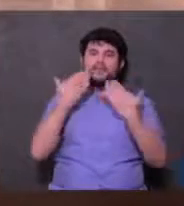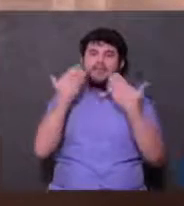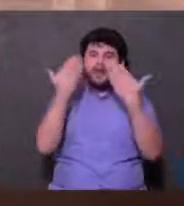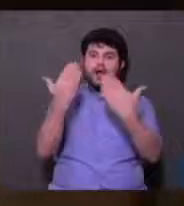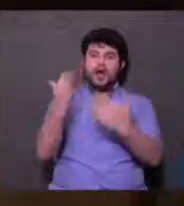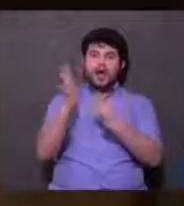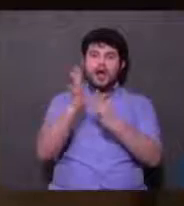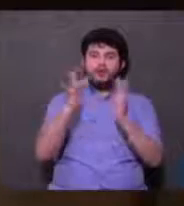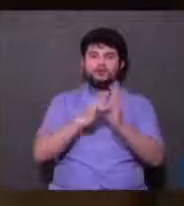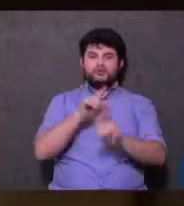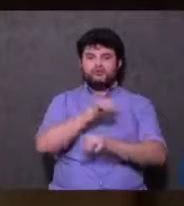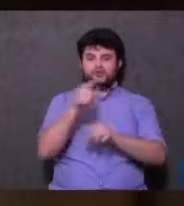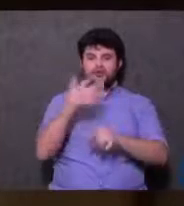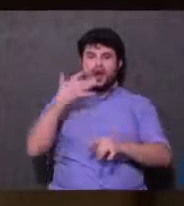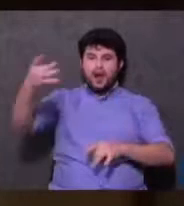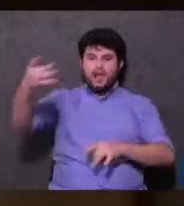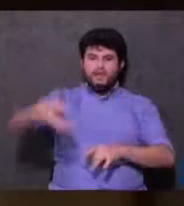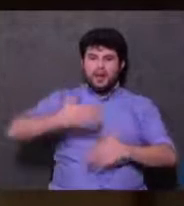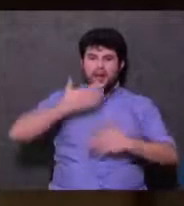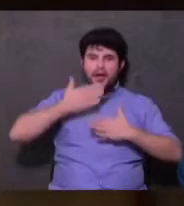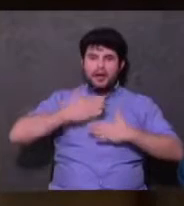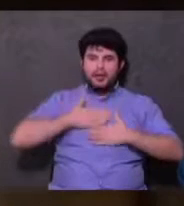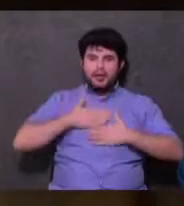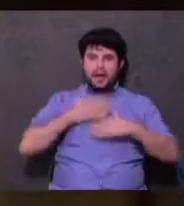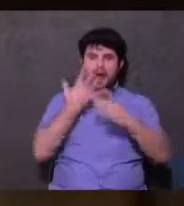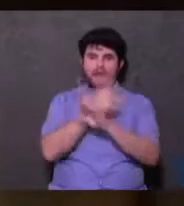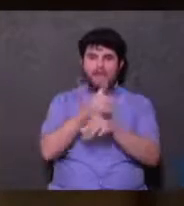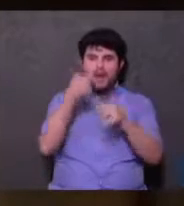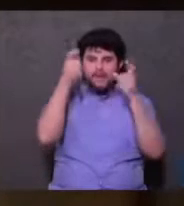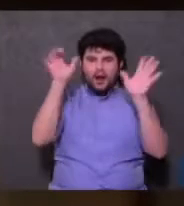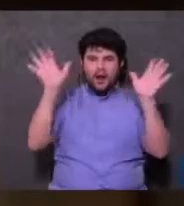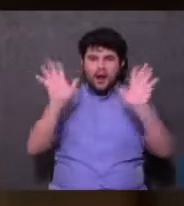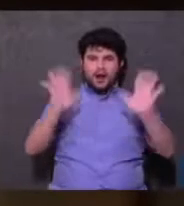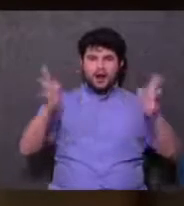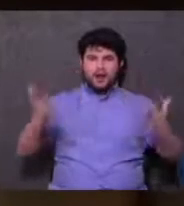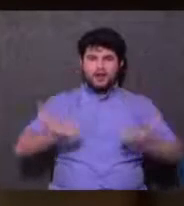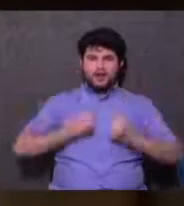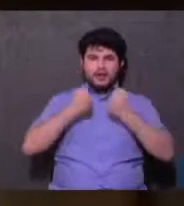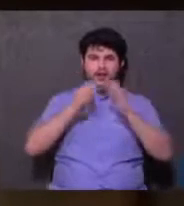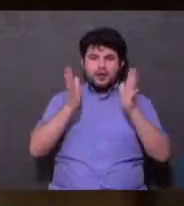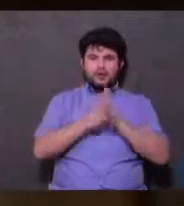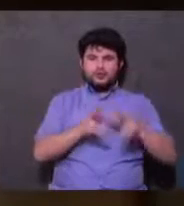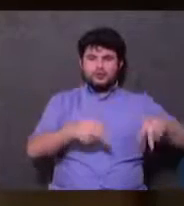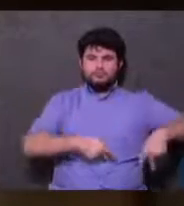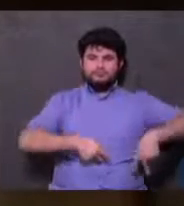Ó meu Jesus, perdoai-nos e livrai-nos do fogo do inferno.